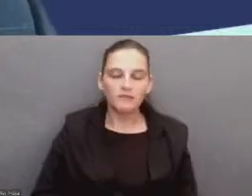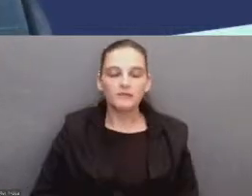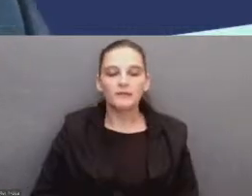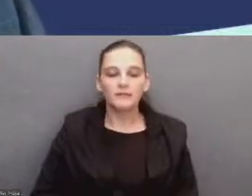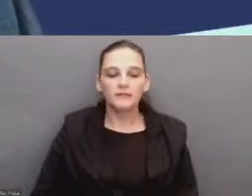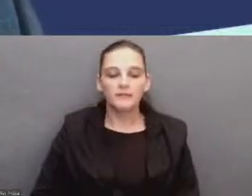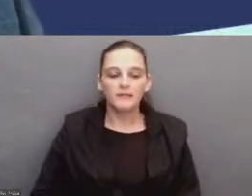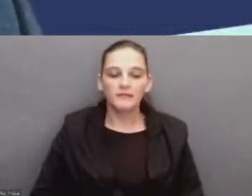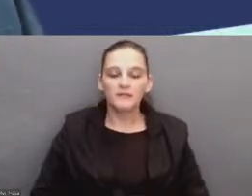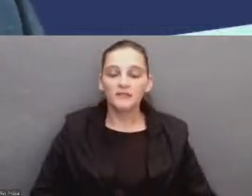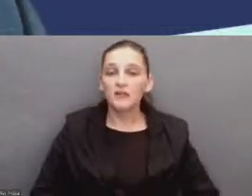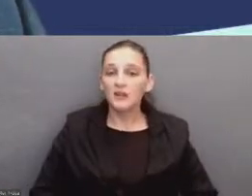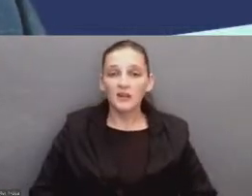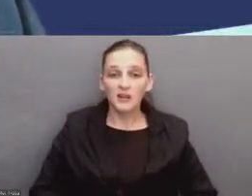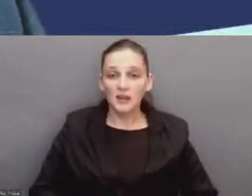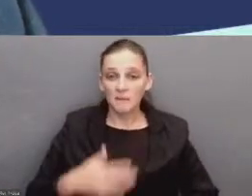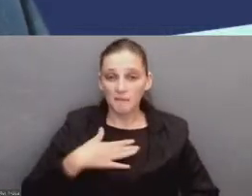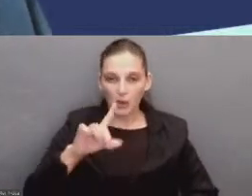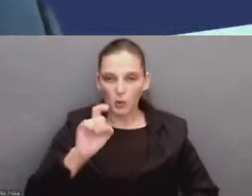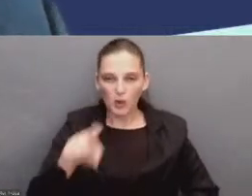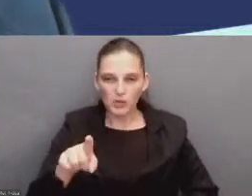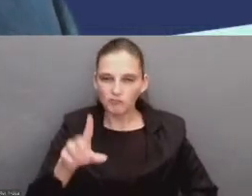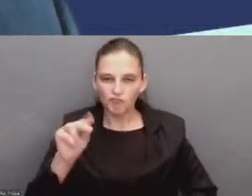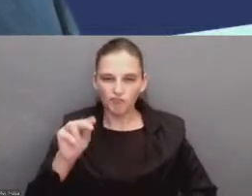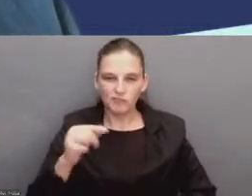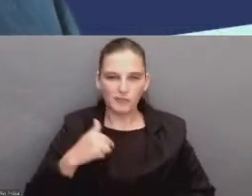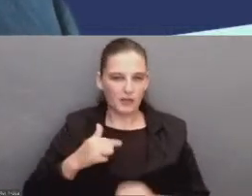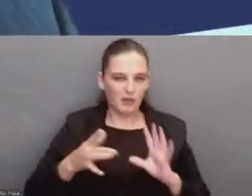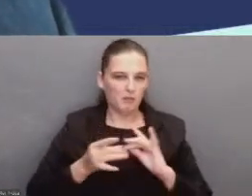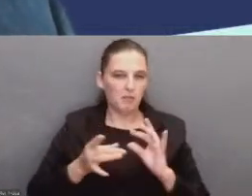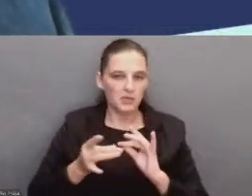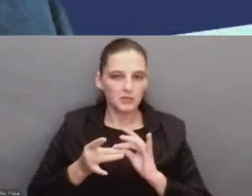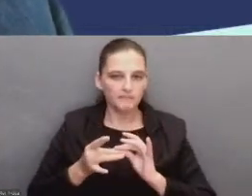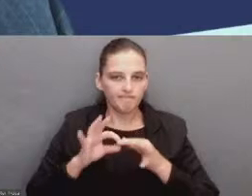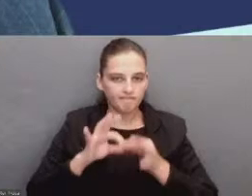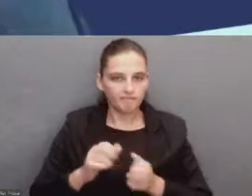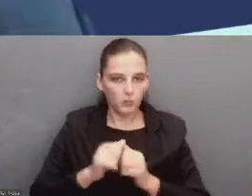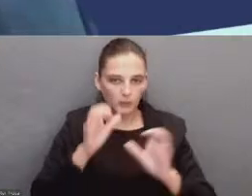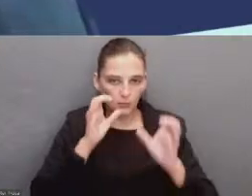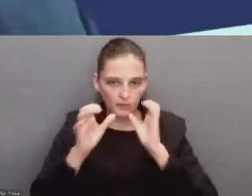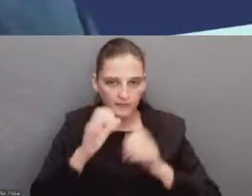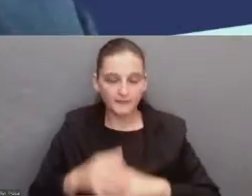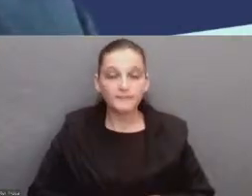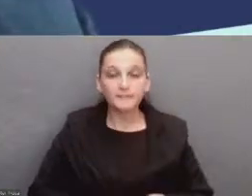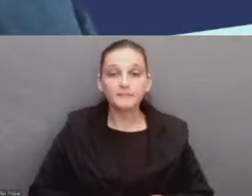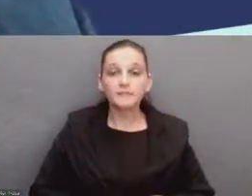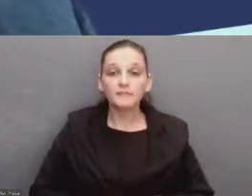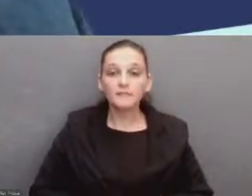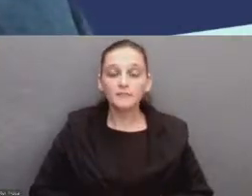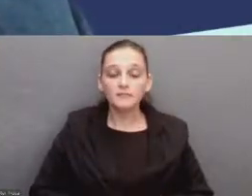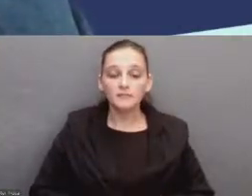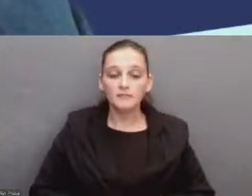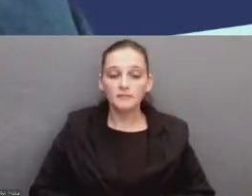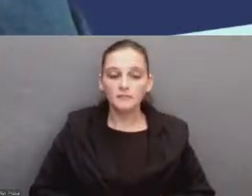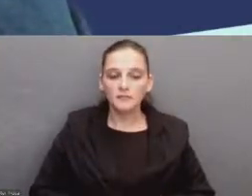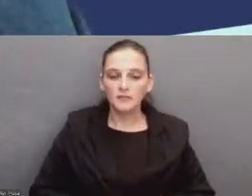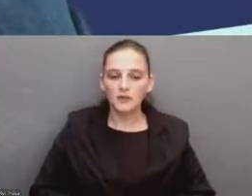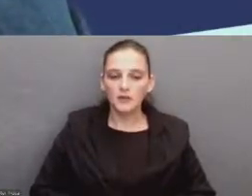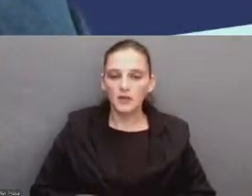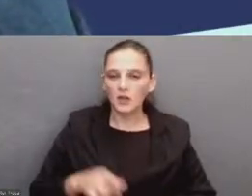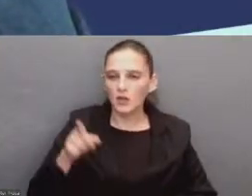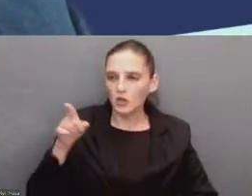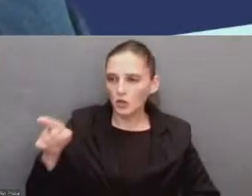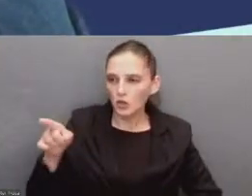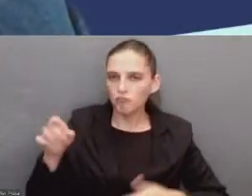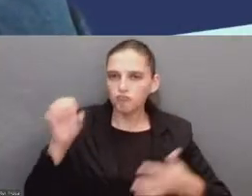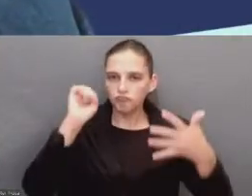is really more of a comment, especially relates to communication. I think communication, you've highlighted many of the really good recommendations